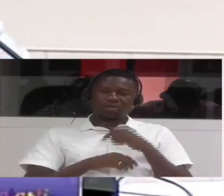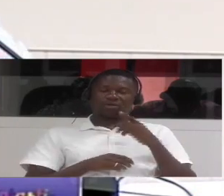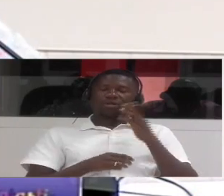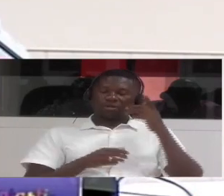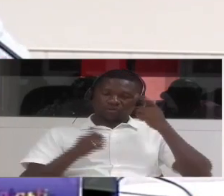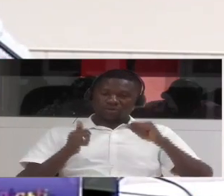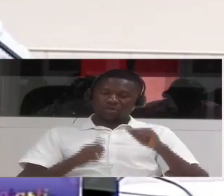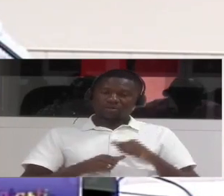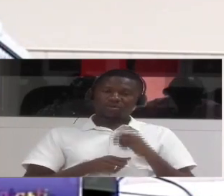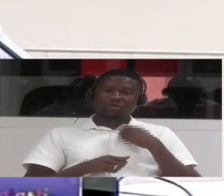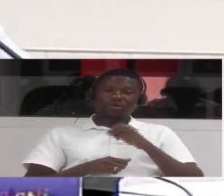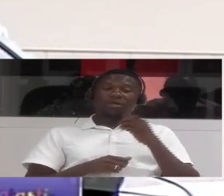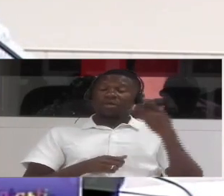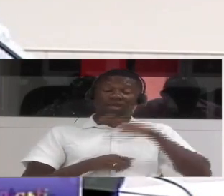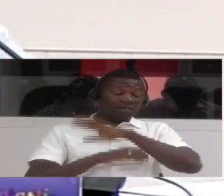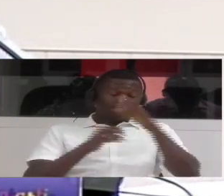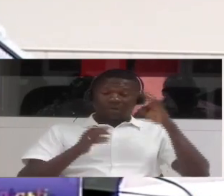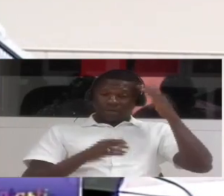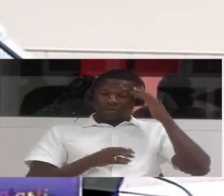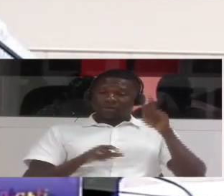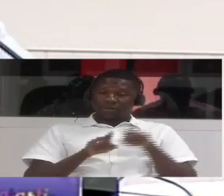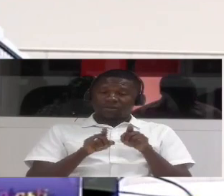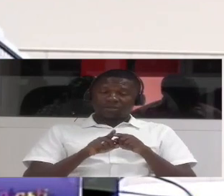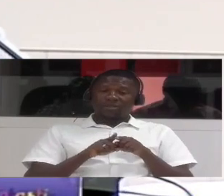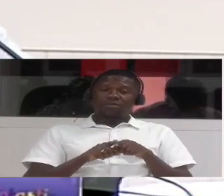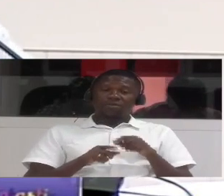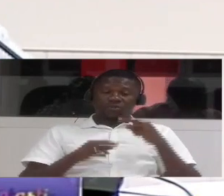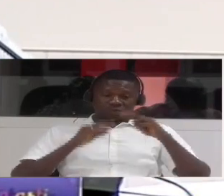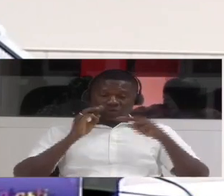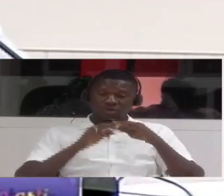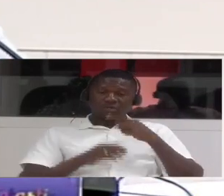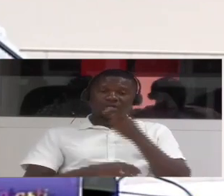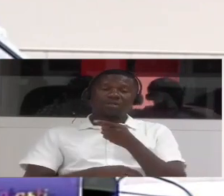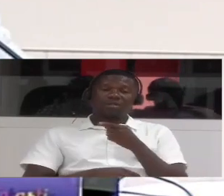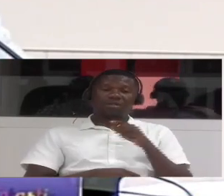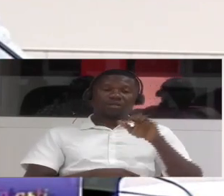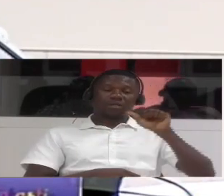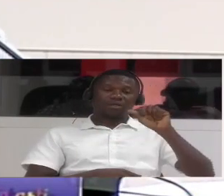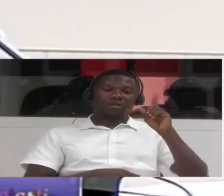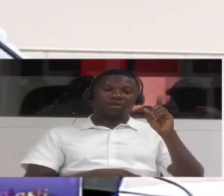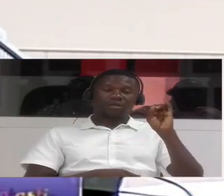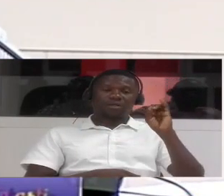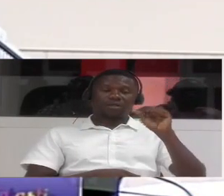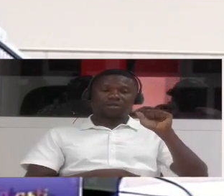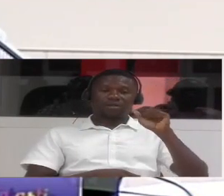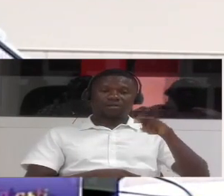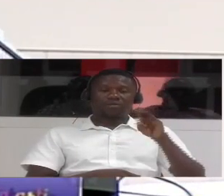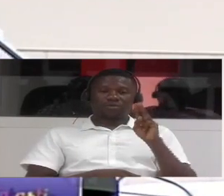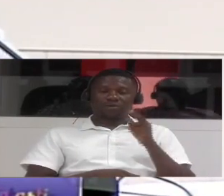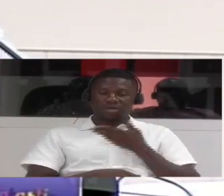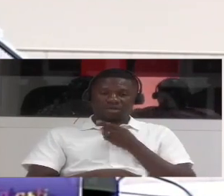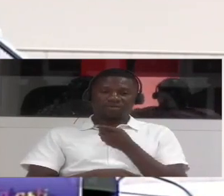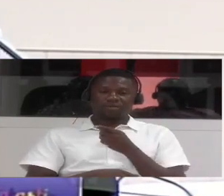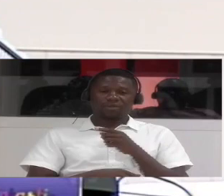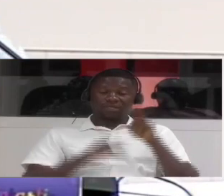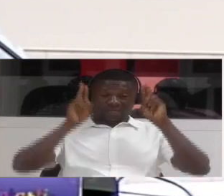what happened, because everyone had the same story that Adiamo had. JAMMEH did fire these people, but I think